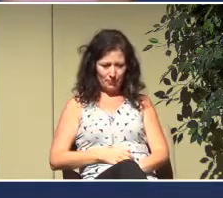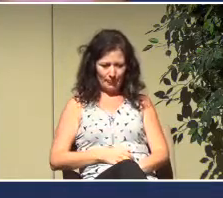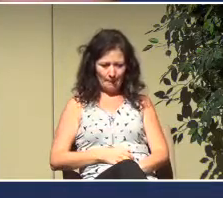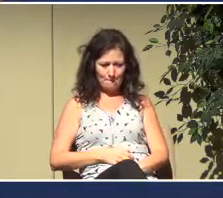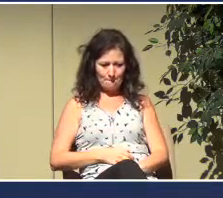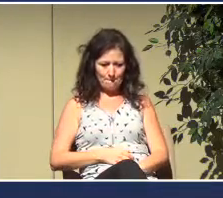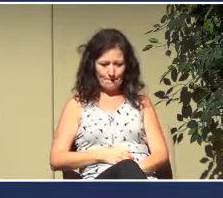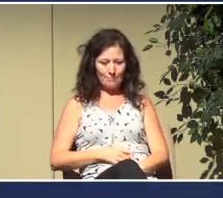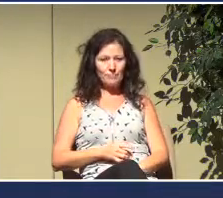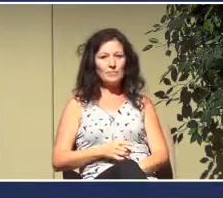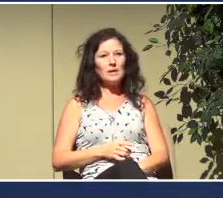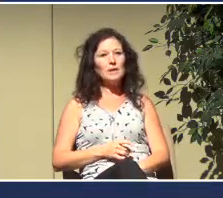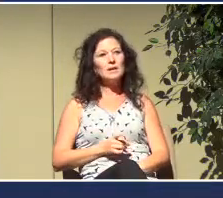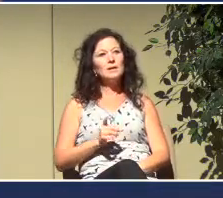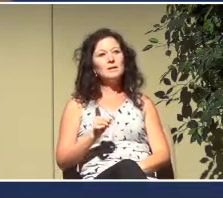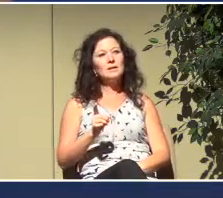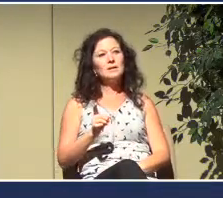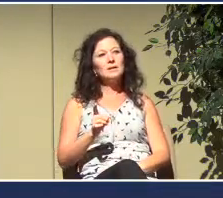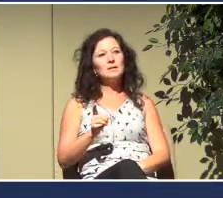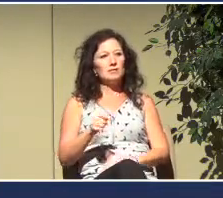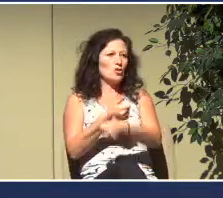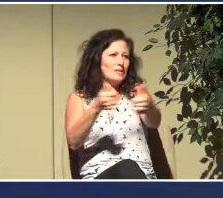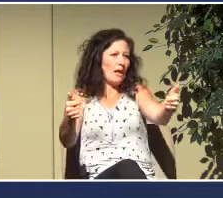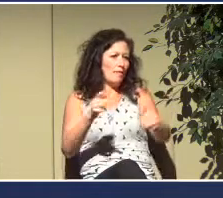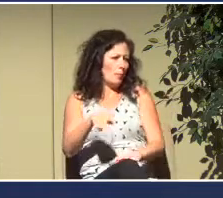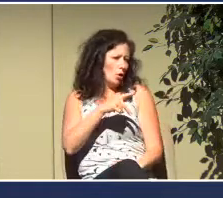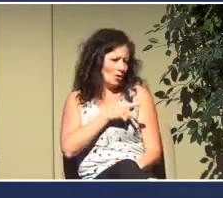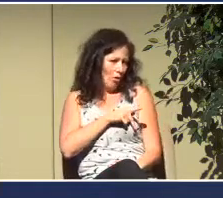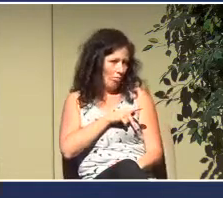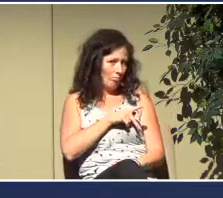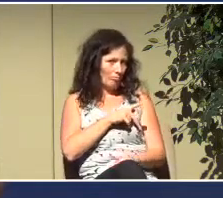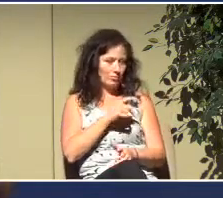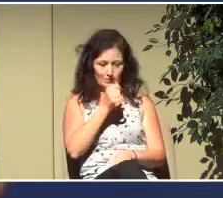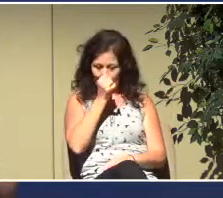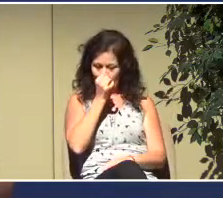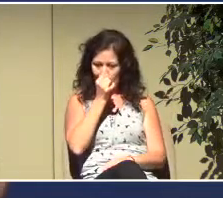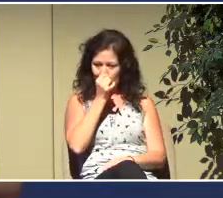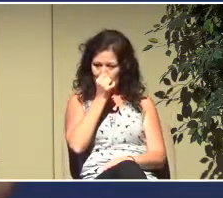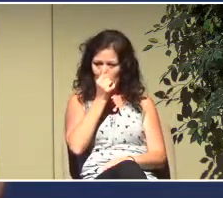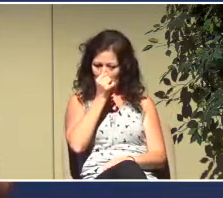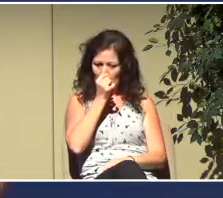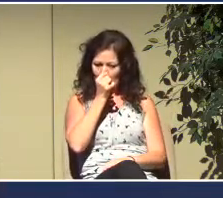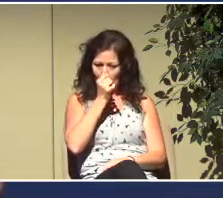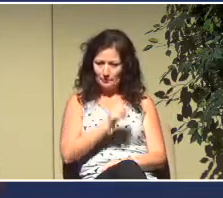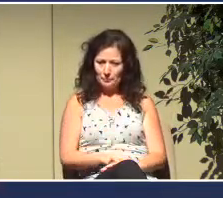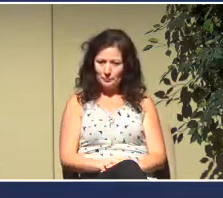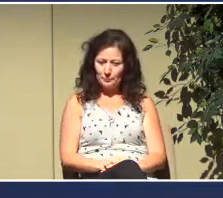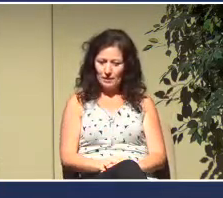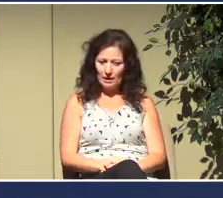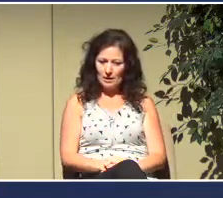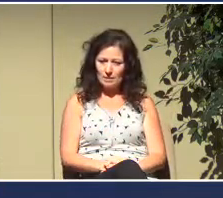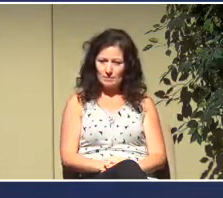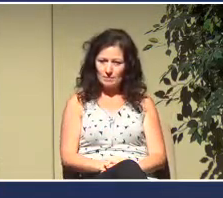way to say it is this, and you need to take it yourself so that it becomes your own motto in your heart,